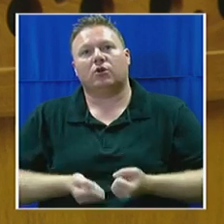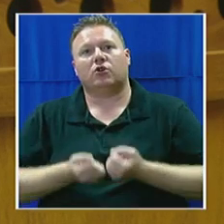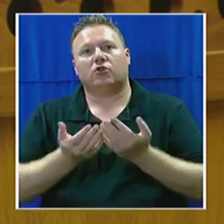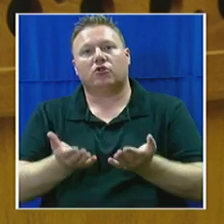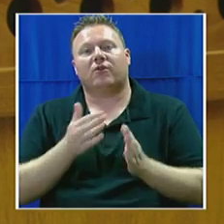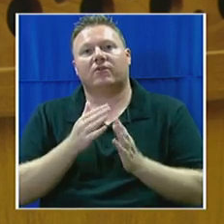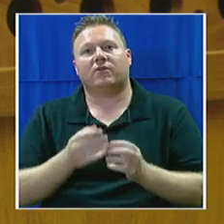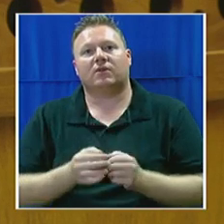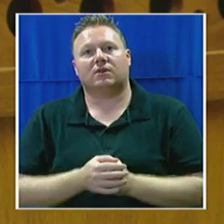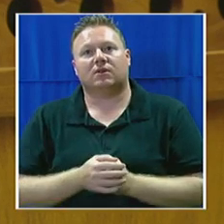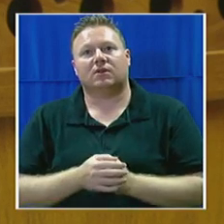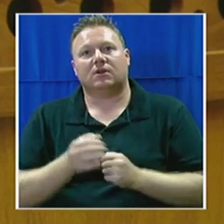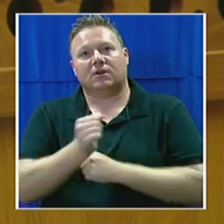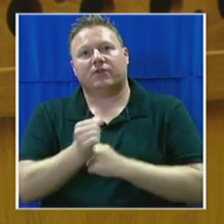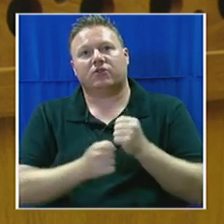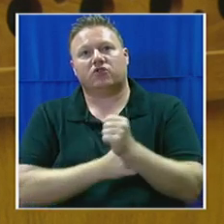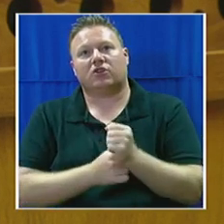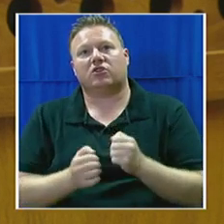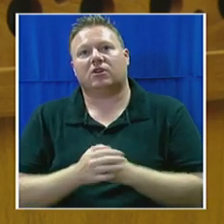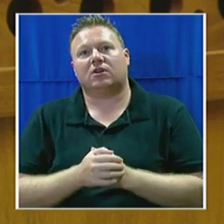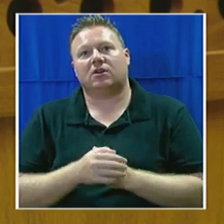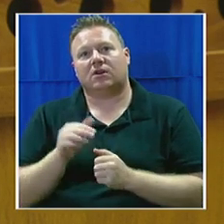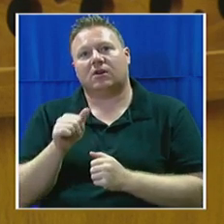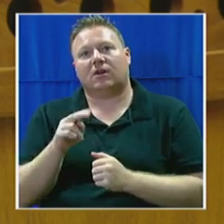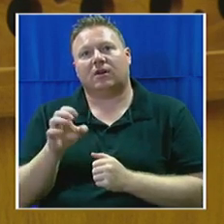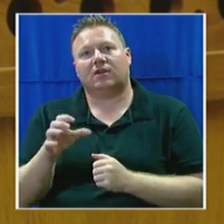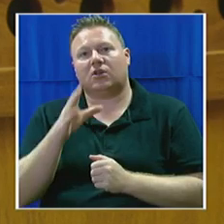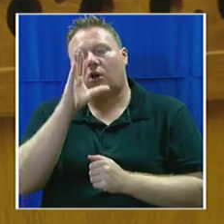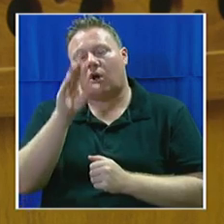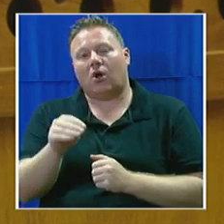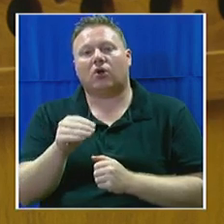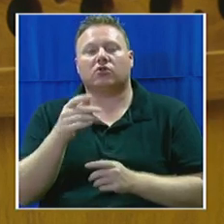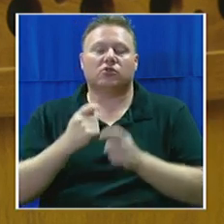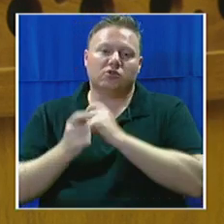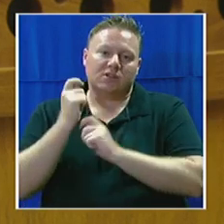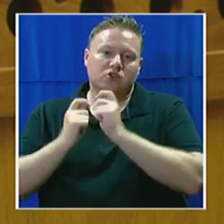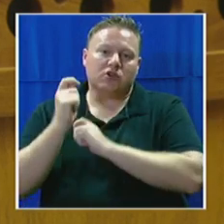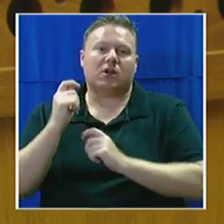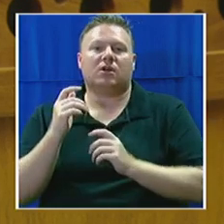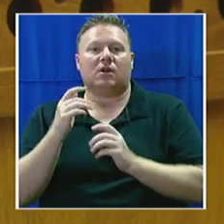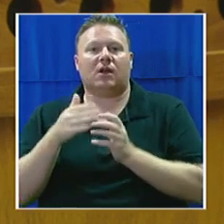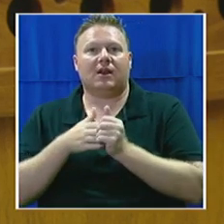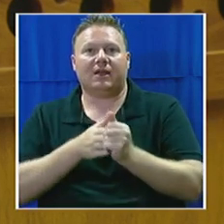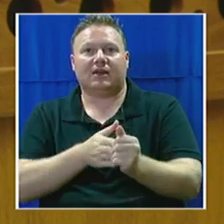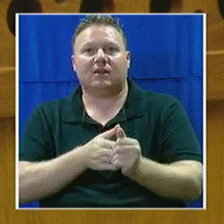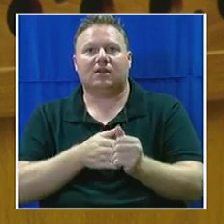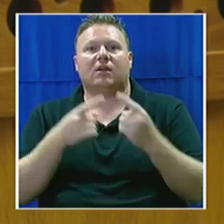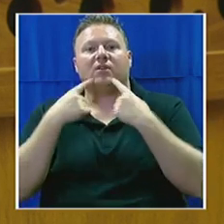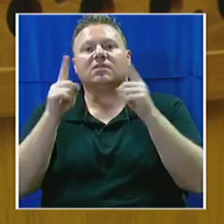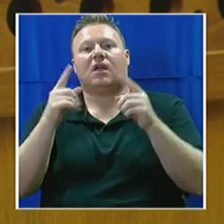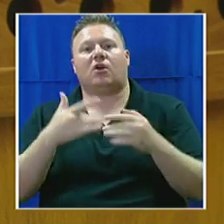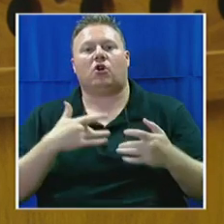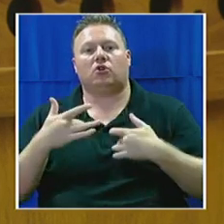delivery and infrastructure. The ANC calls on traditional leaders to voice their concerns